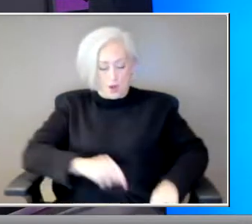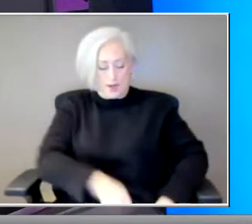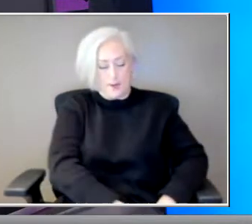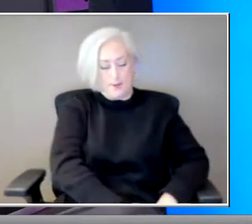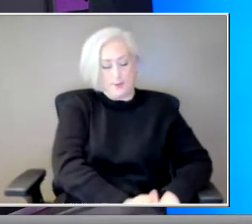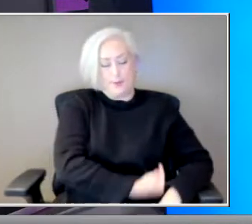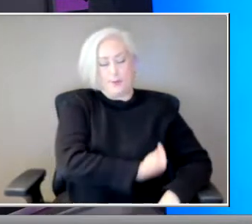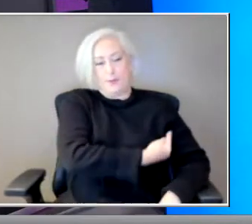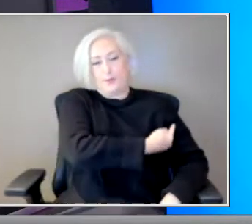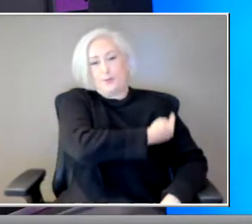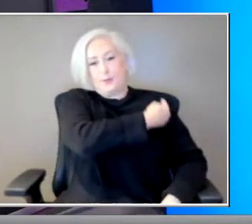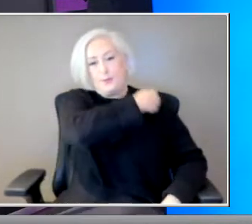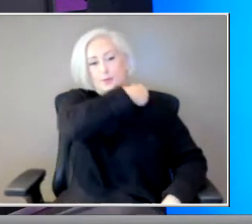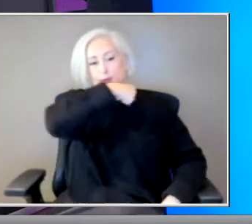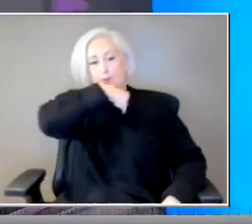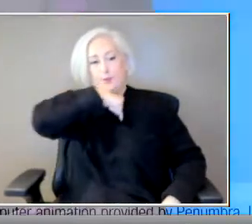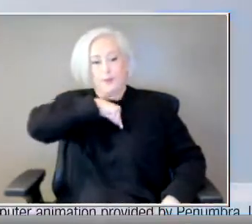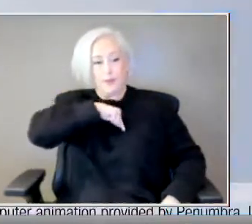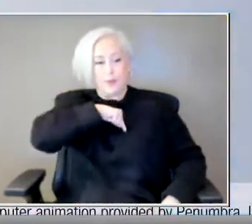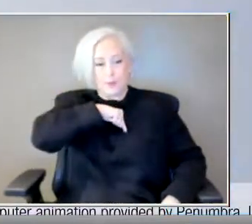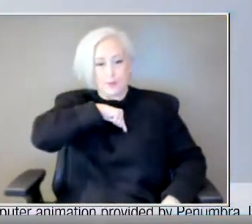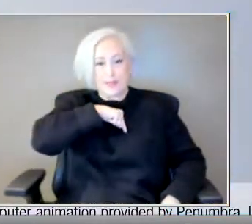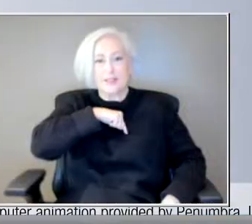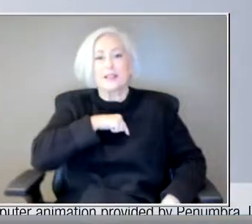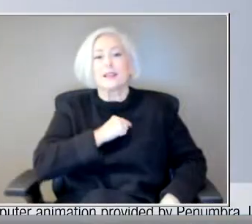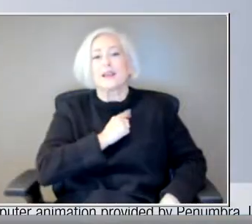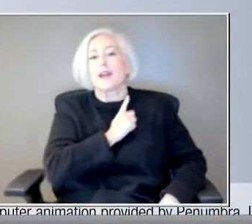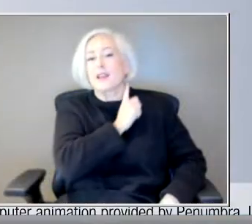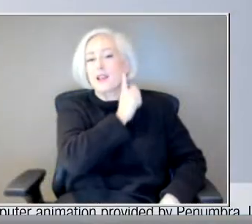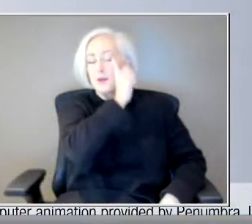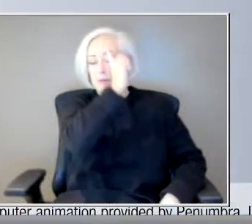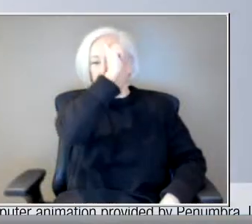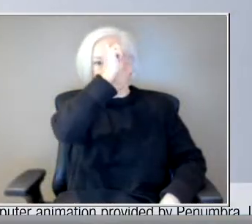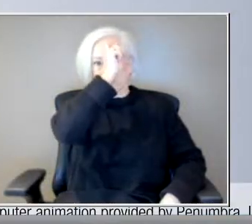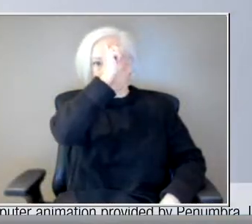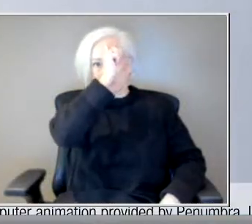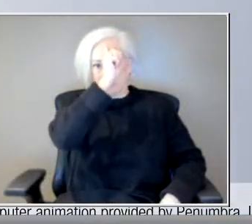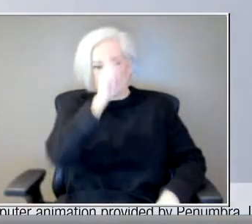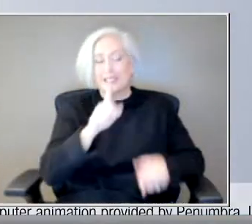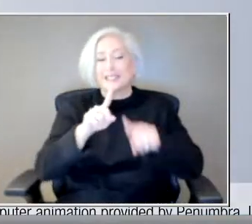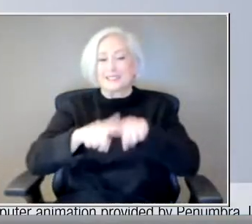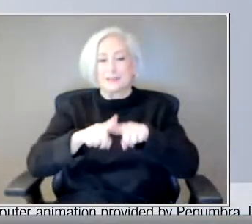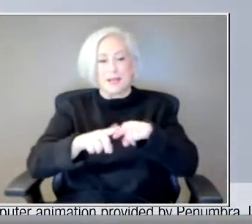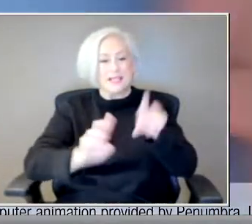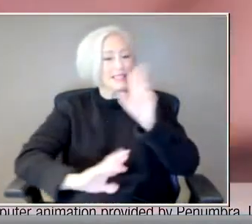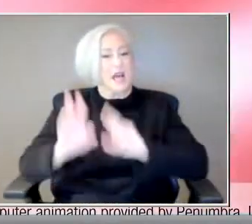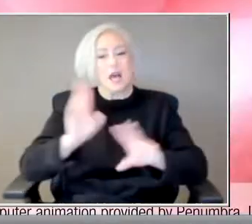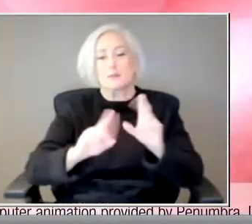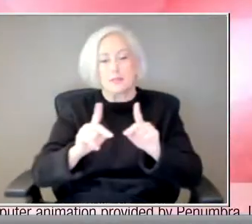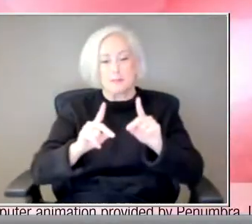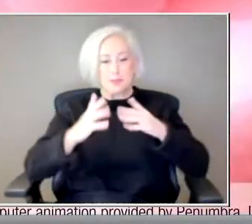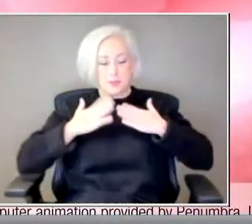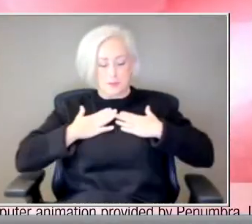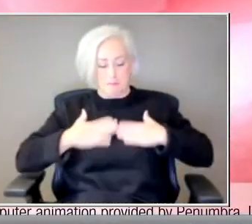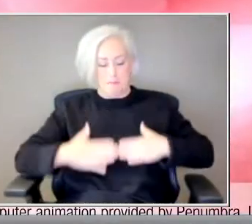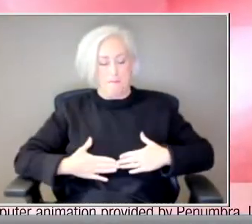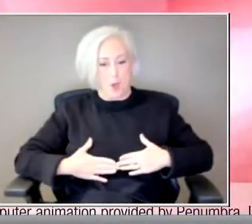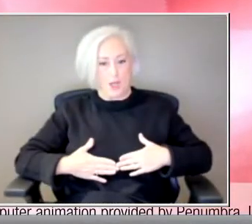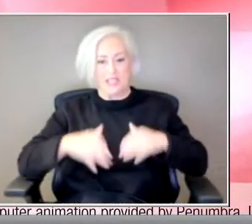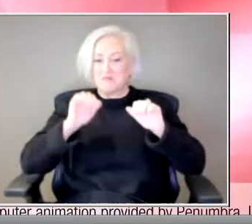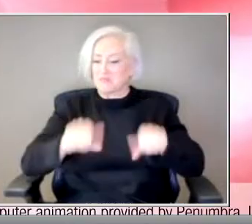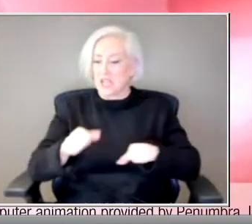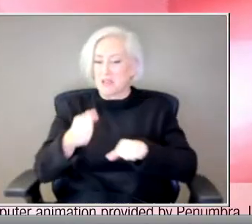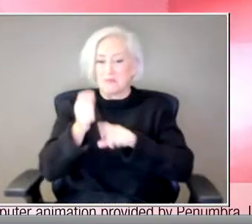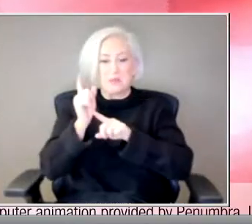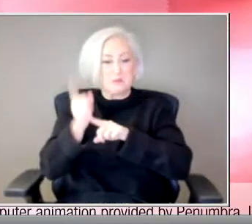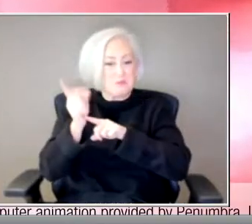does that journey take? It depends on everybody's anatomy. If it's very tortuous, it can take several minutes, but if it's fairly straightforward, then we can get